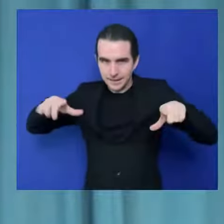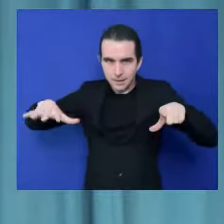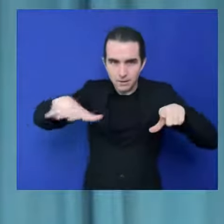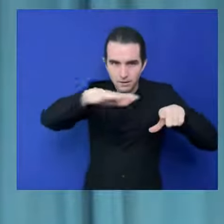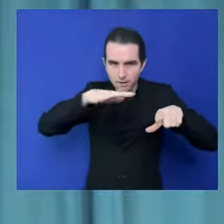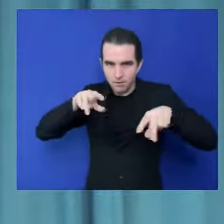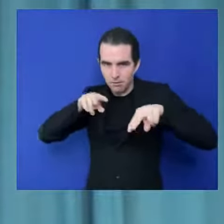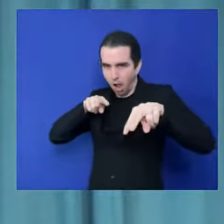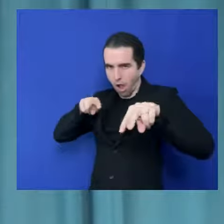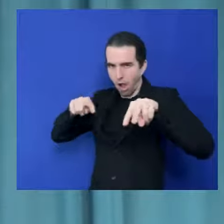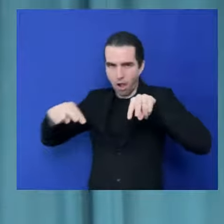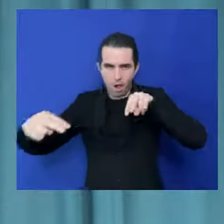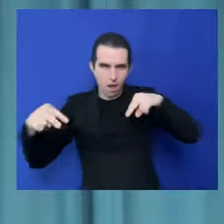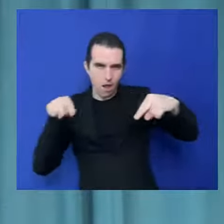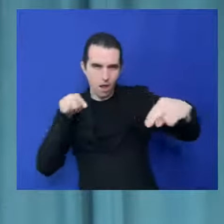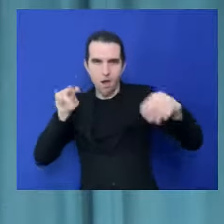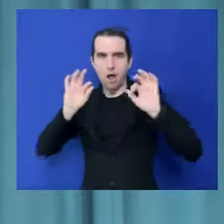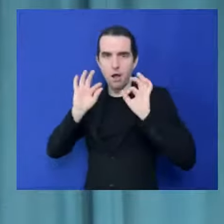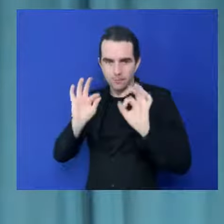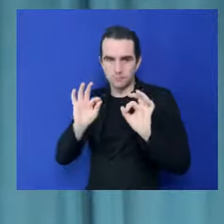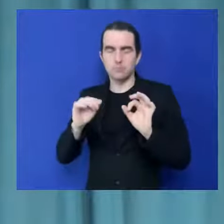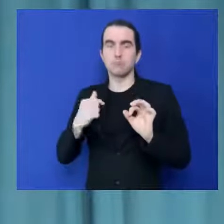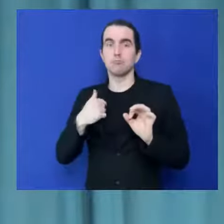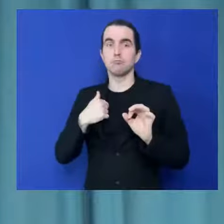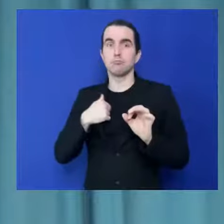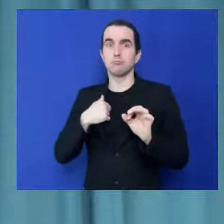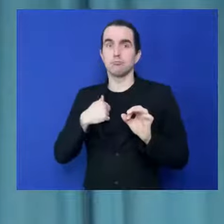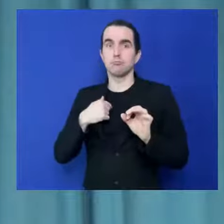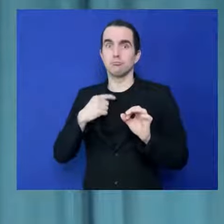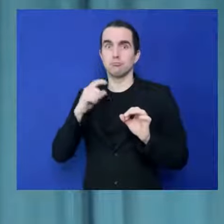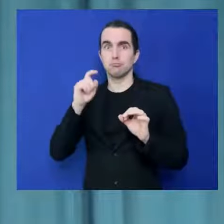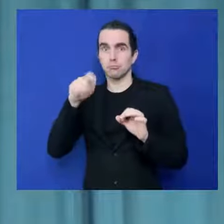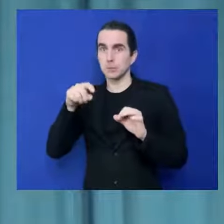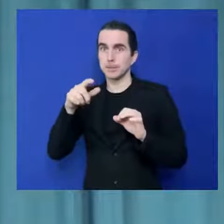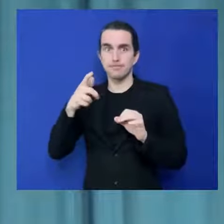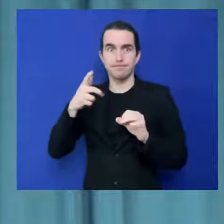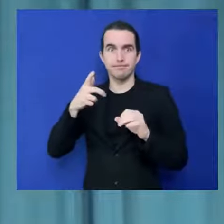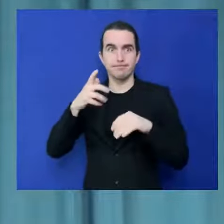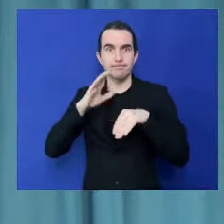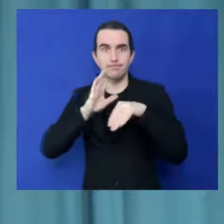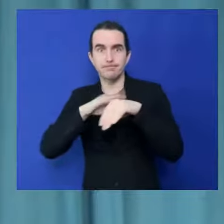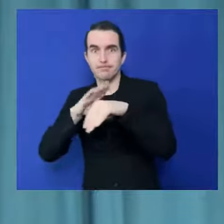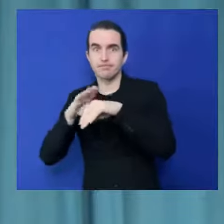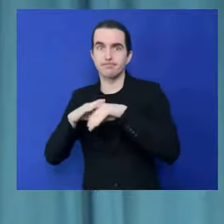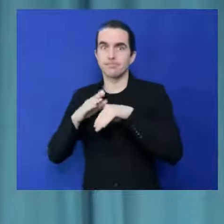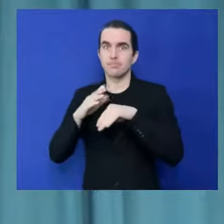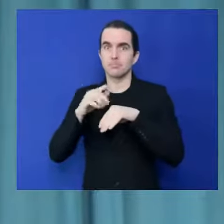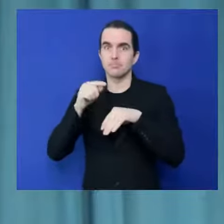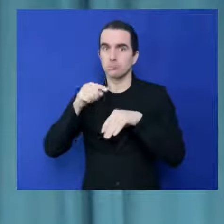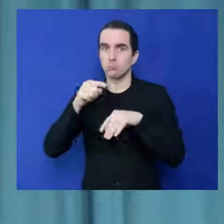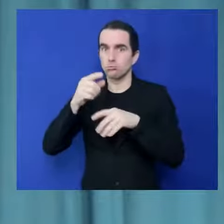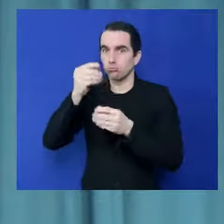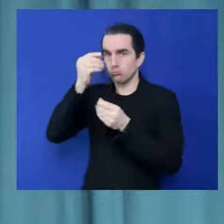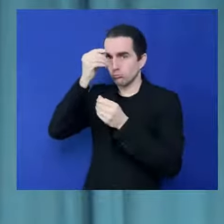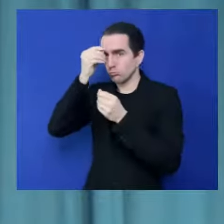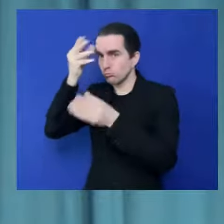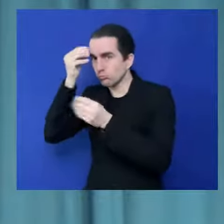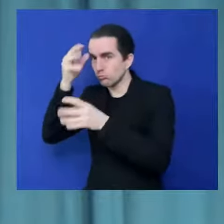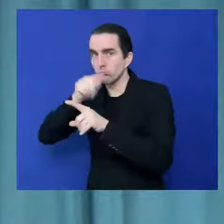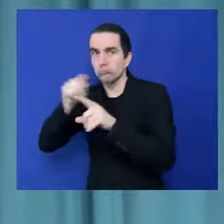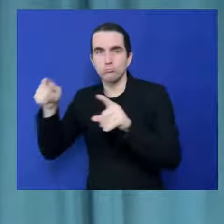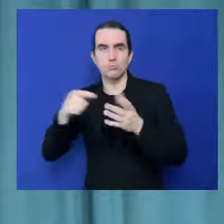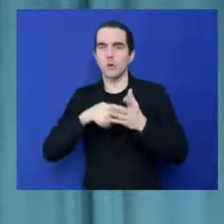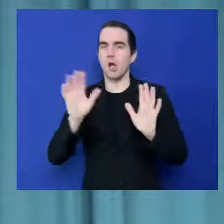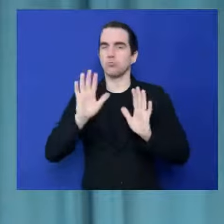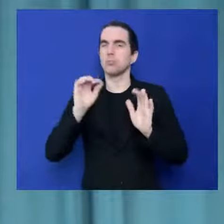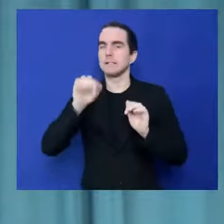So to make sure that the only places that people are being guided and people are giving information are given information about are the areas that our customers